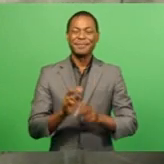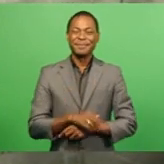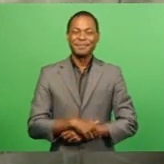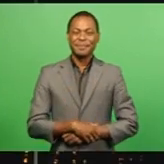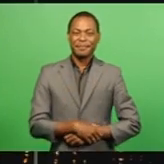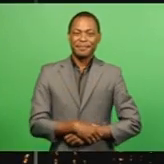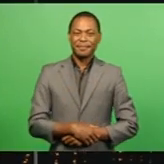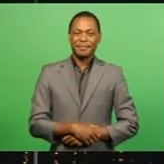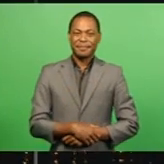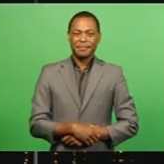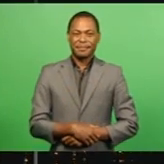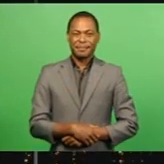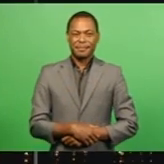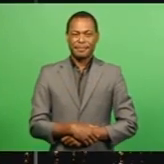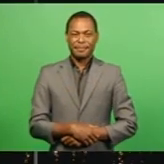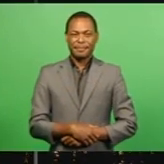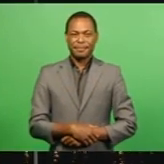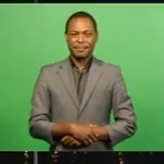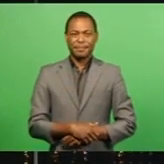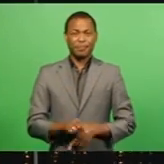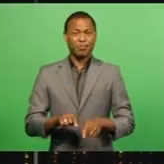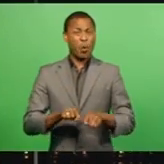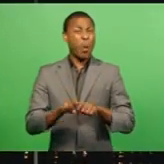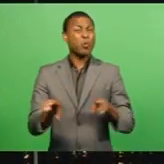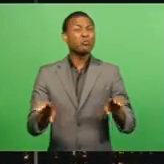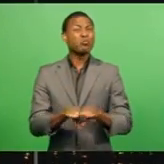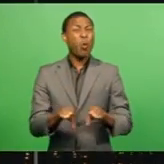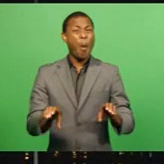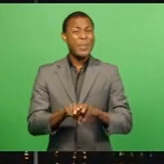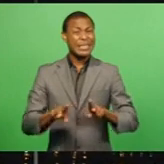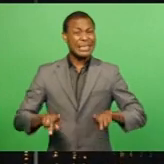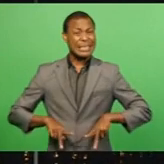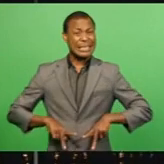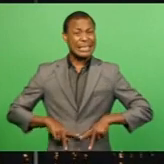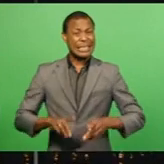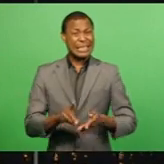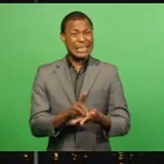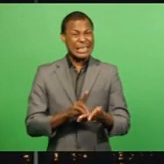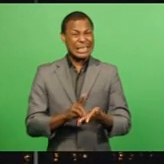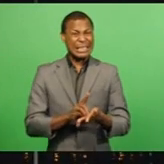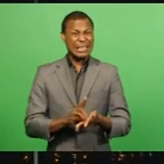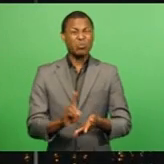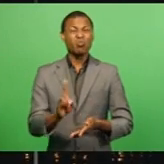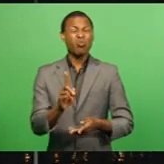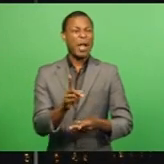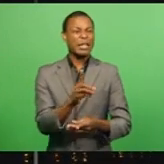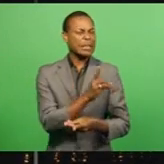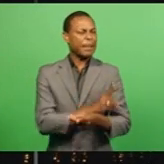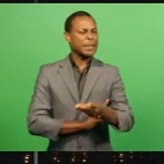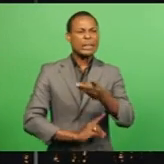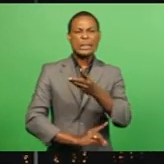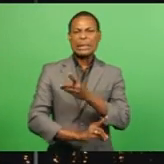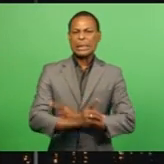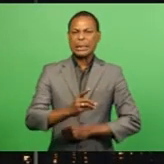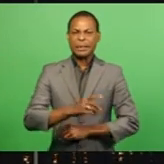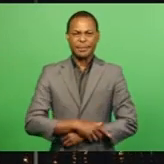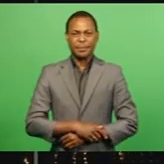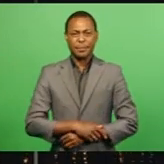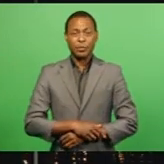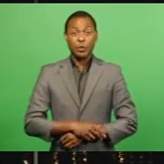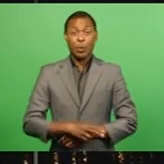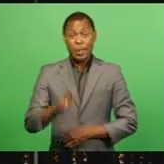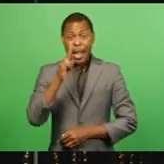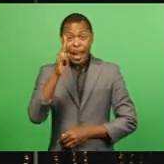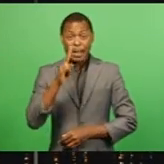FBC News. The most common cause of kidney disease in Fiji is diabetes. Fiji National Kidney Center